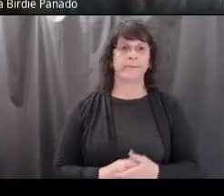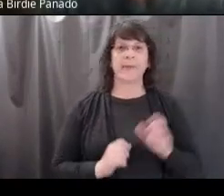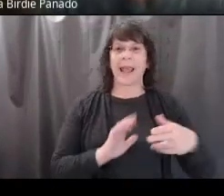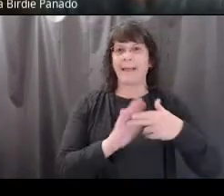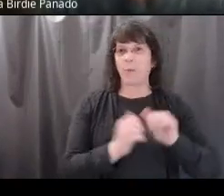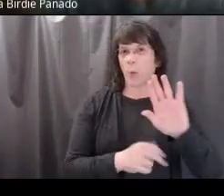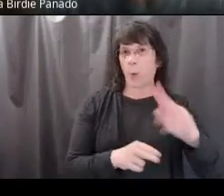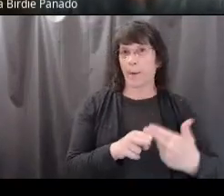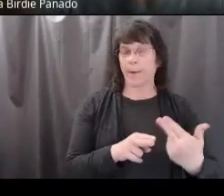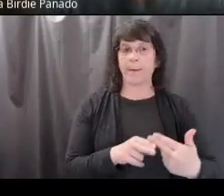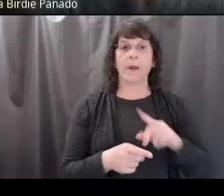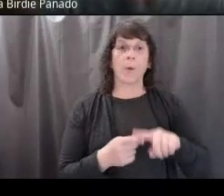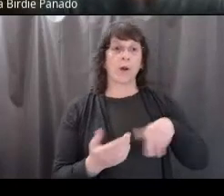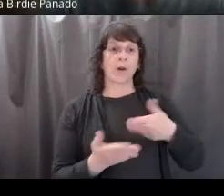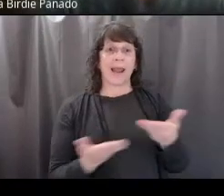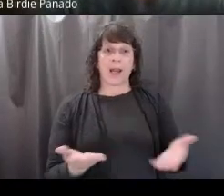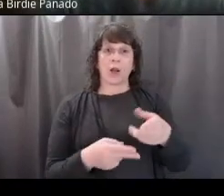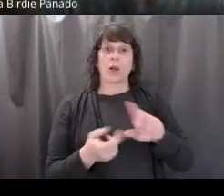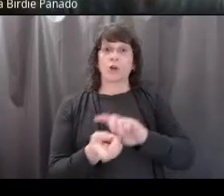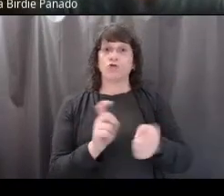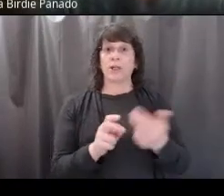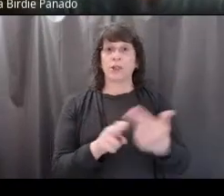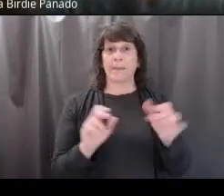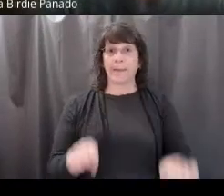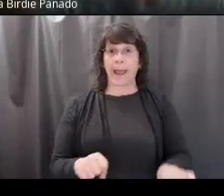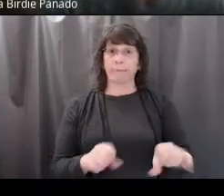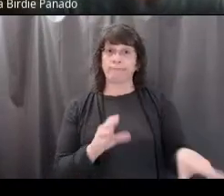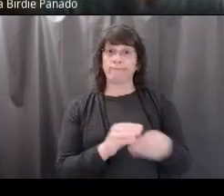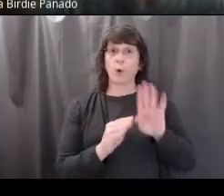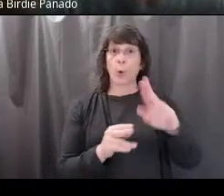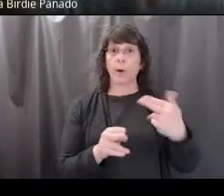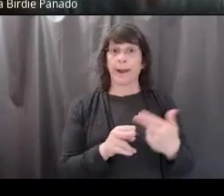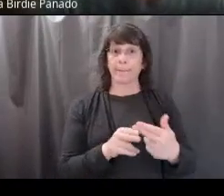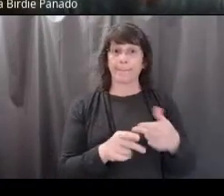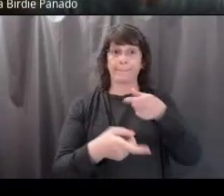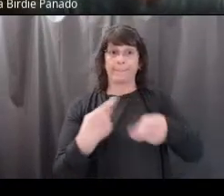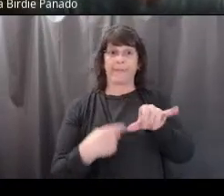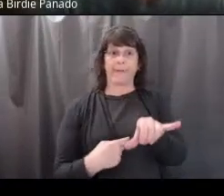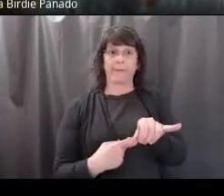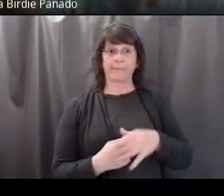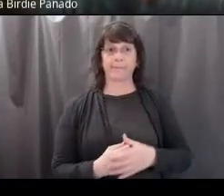And once you get here, you can rename it and put your name there in place of that,